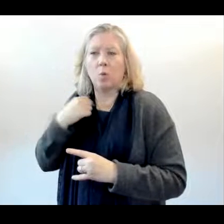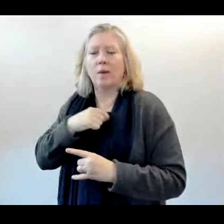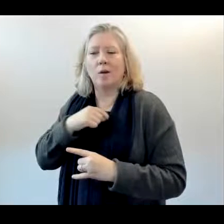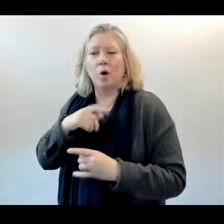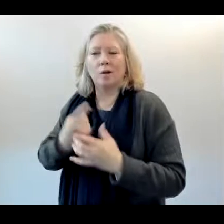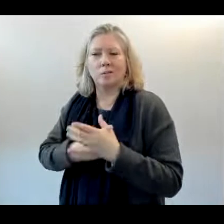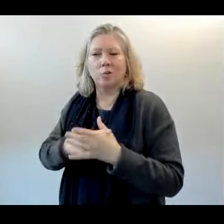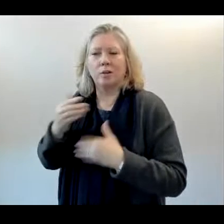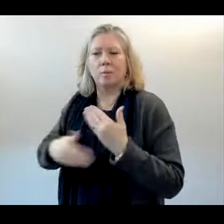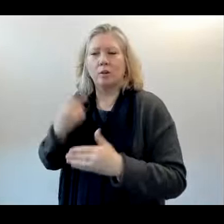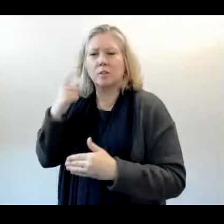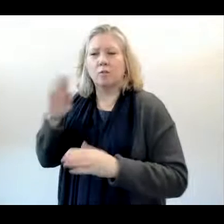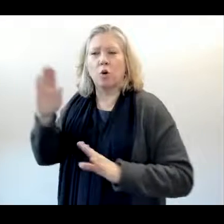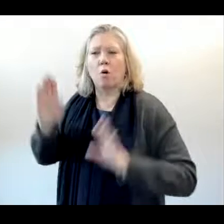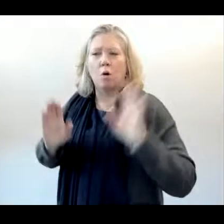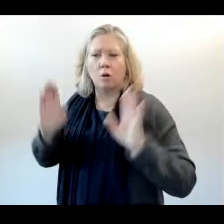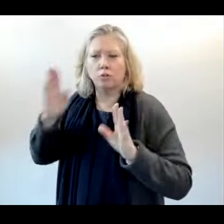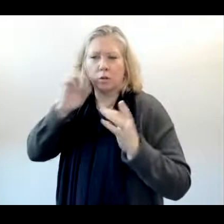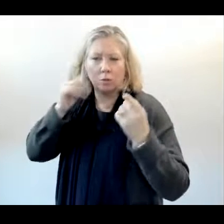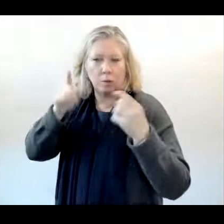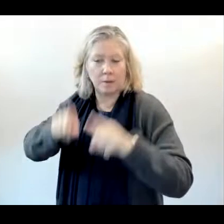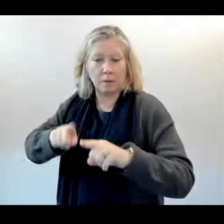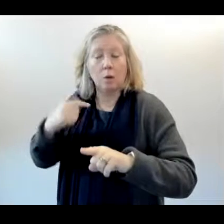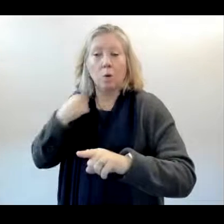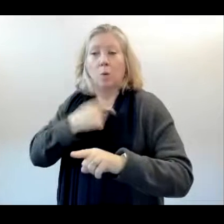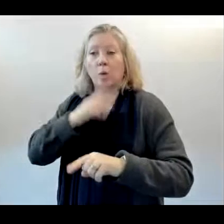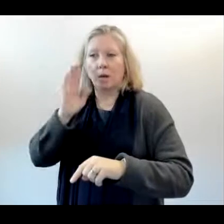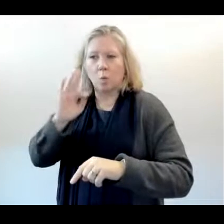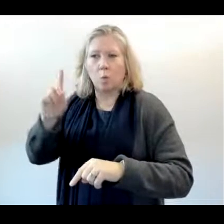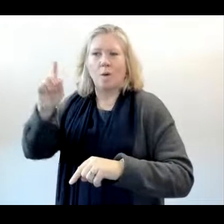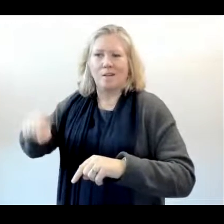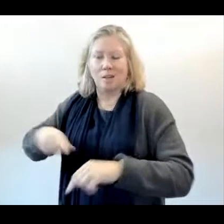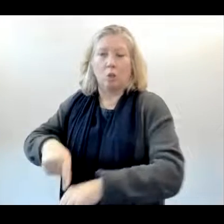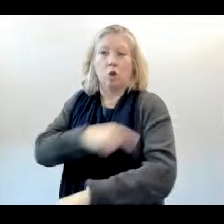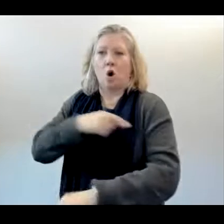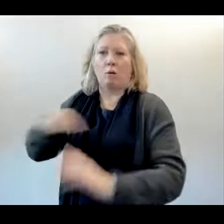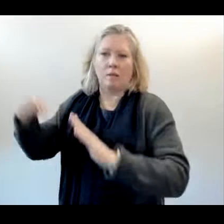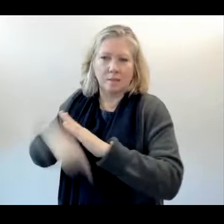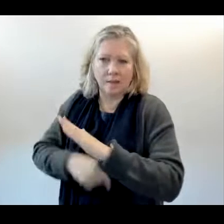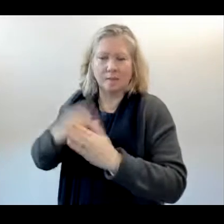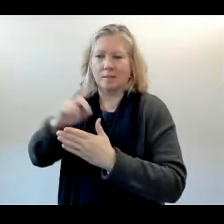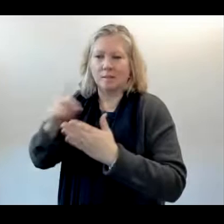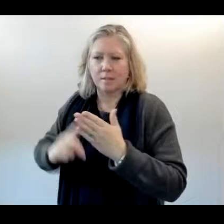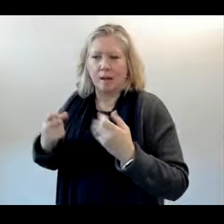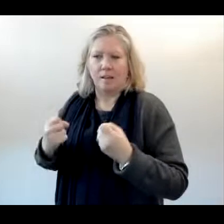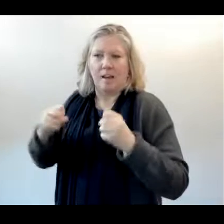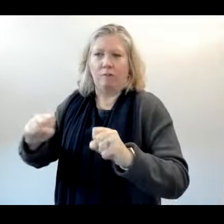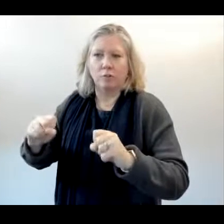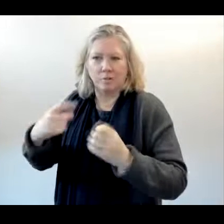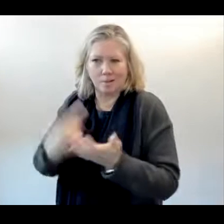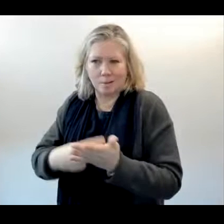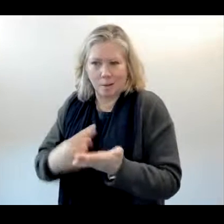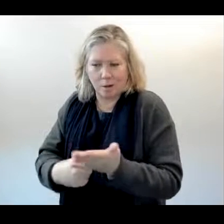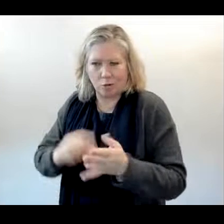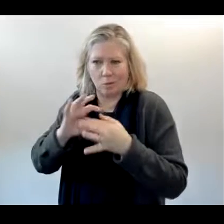In fact, we would have to have a long, intense design work and design efforts and conversations regarding